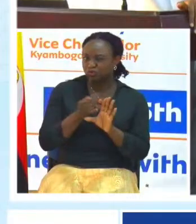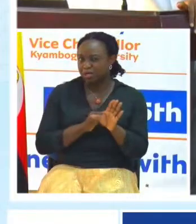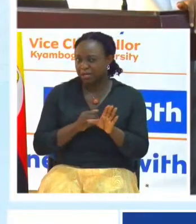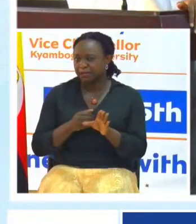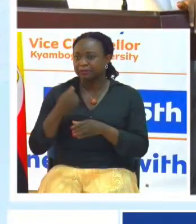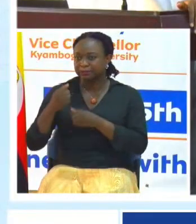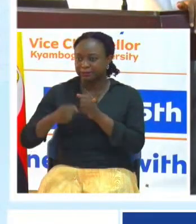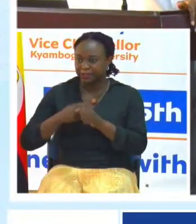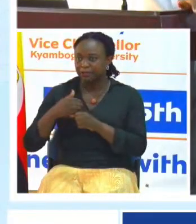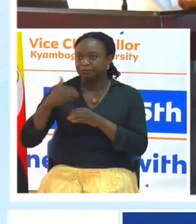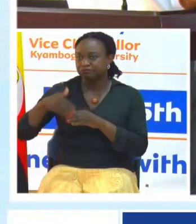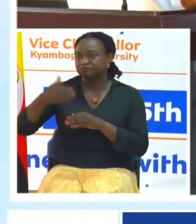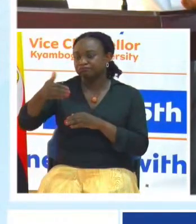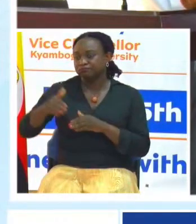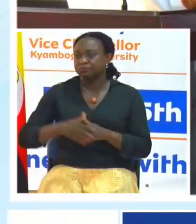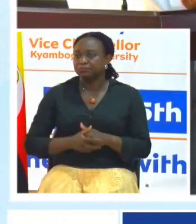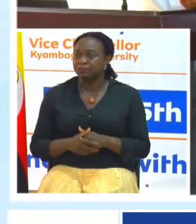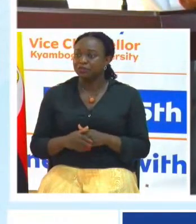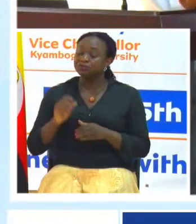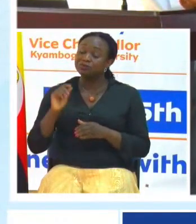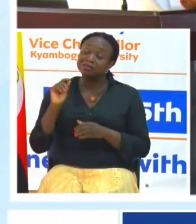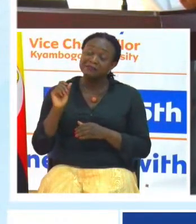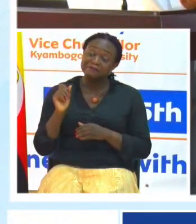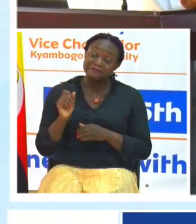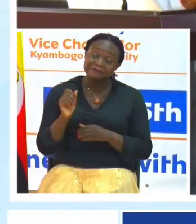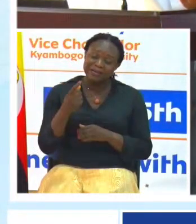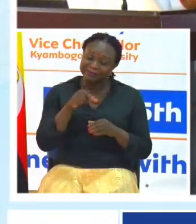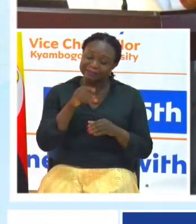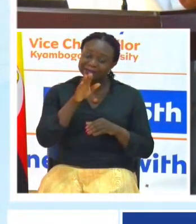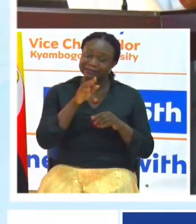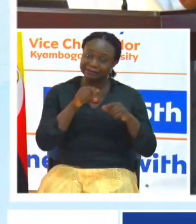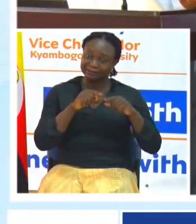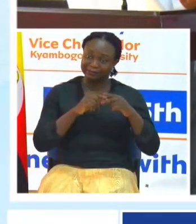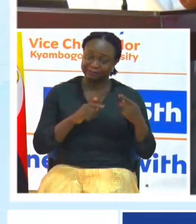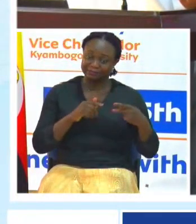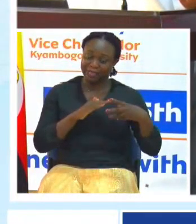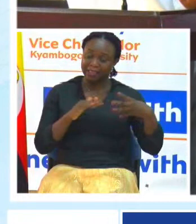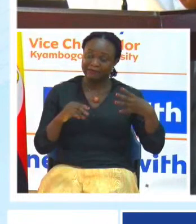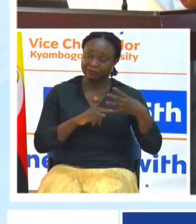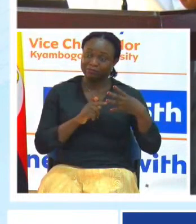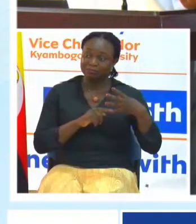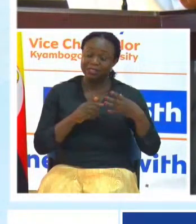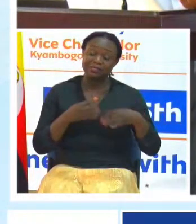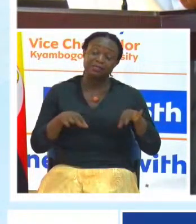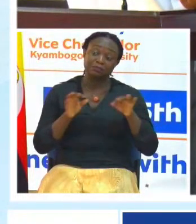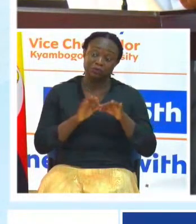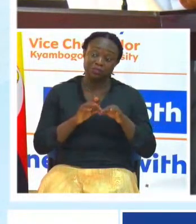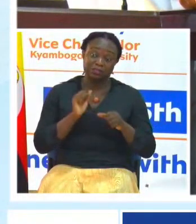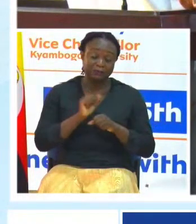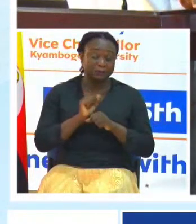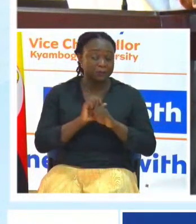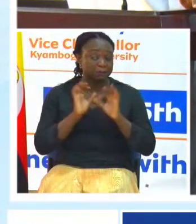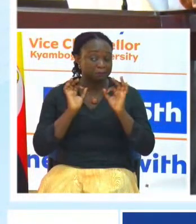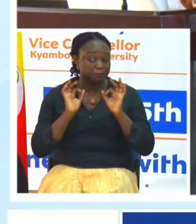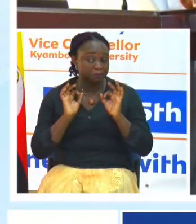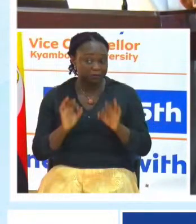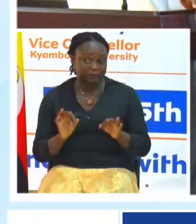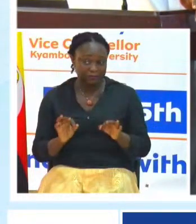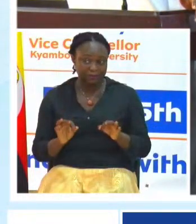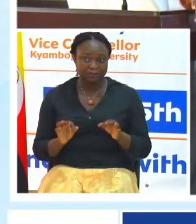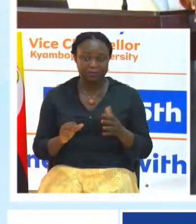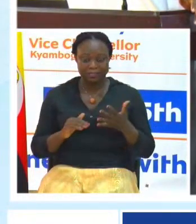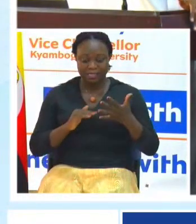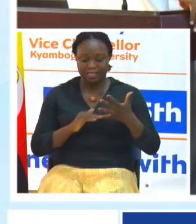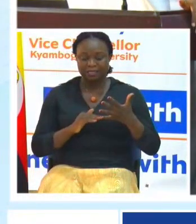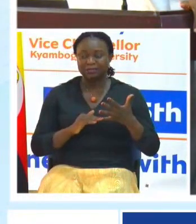Okay, so the first step is the most critical and most important step, because if you do it right, then you have